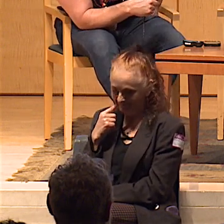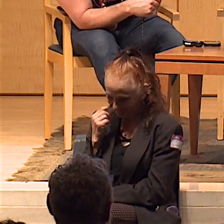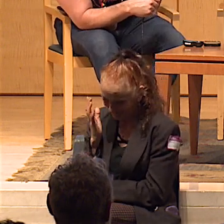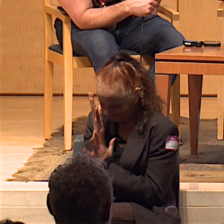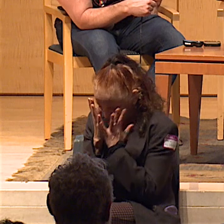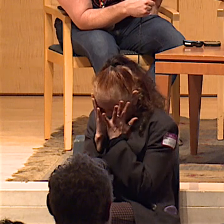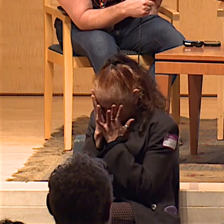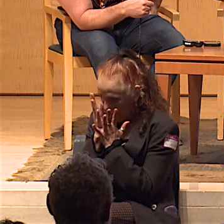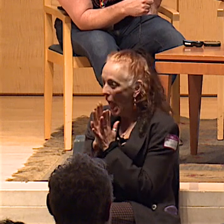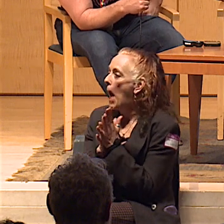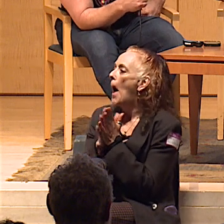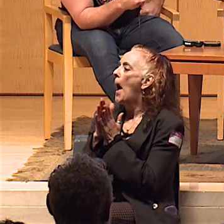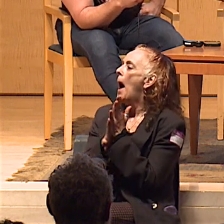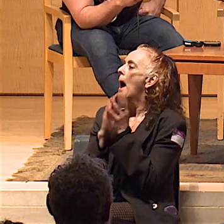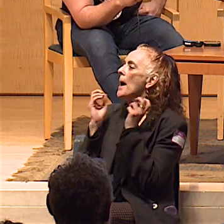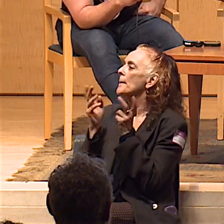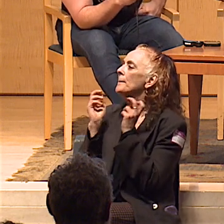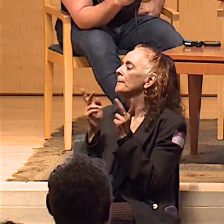Take your time.